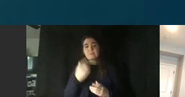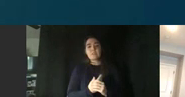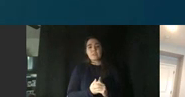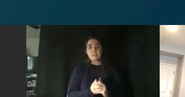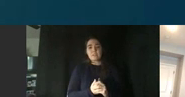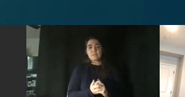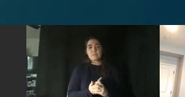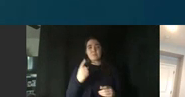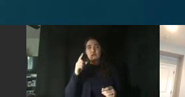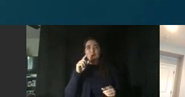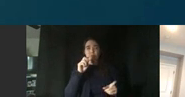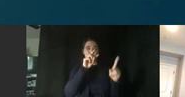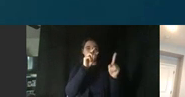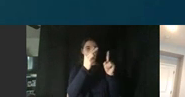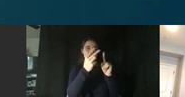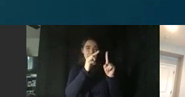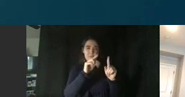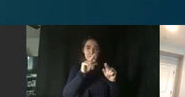I think that